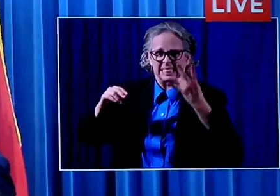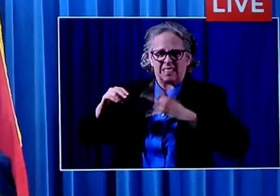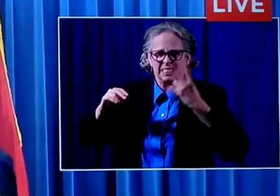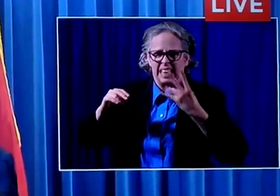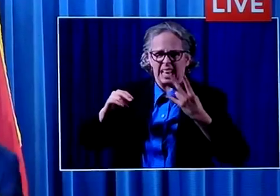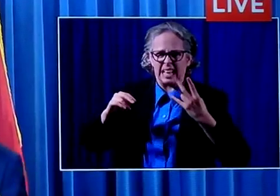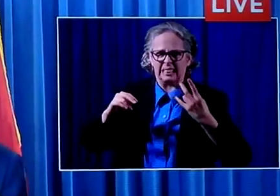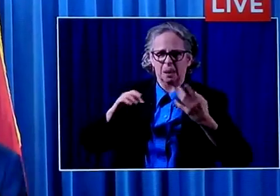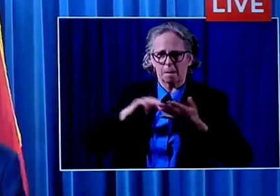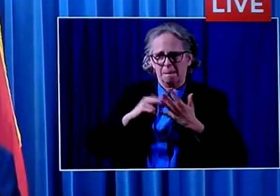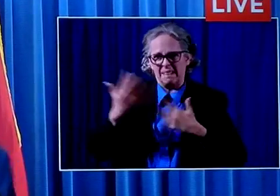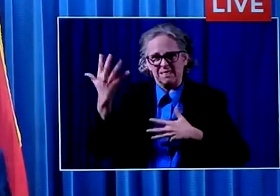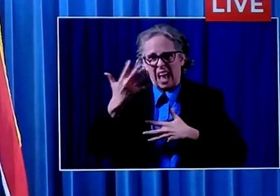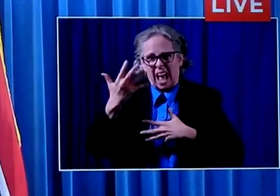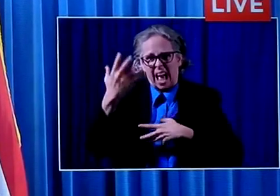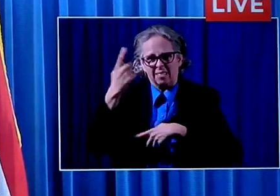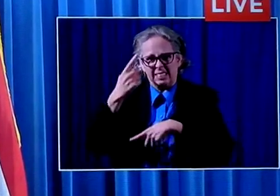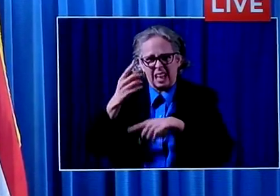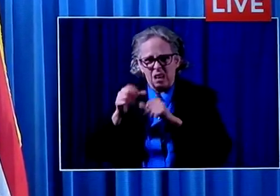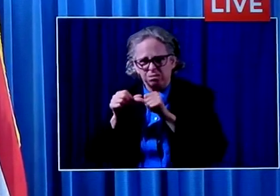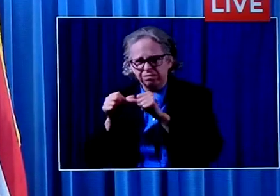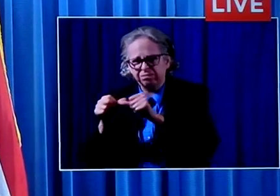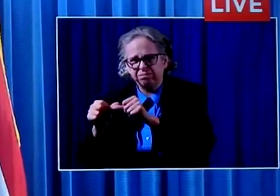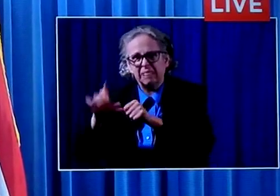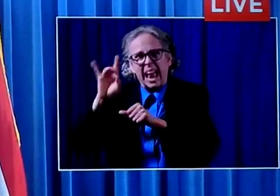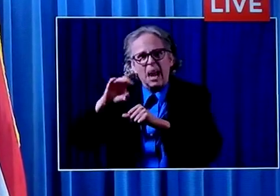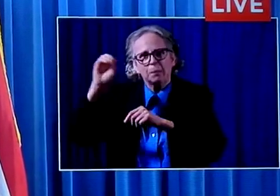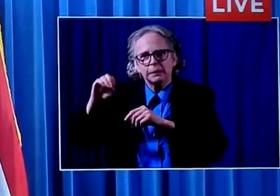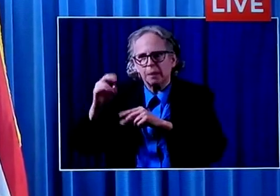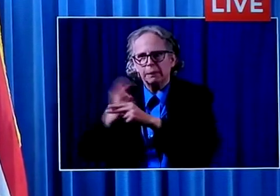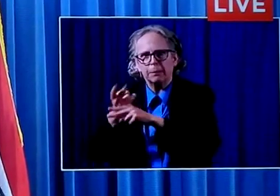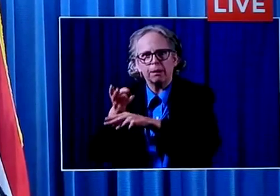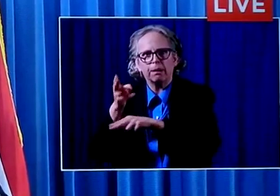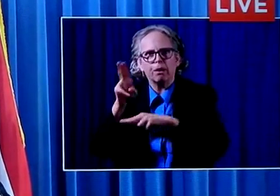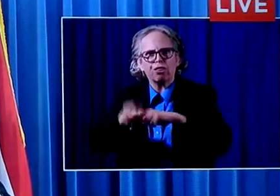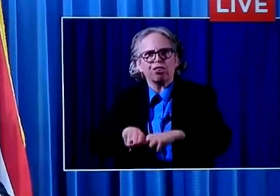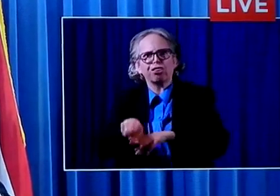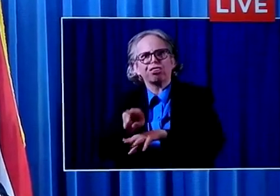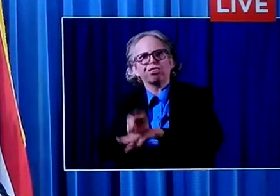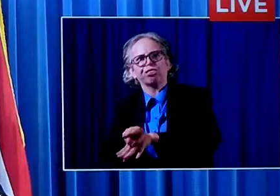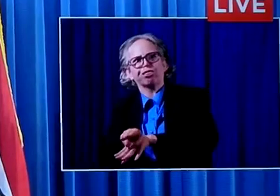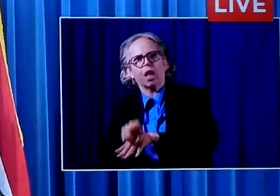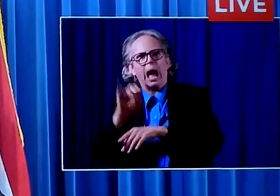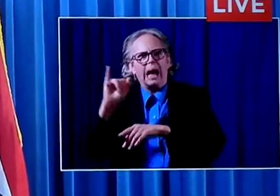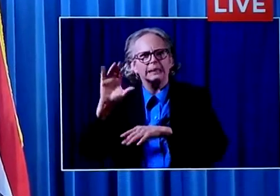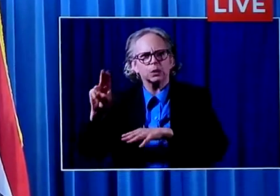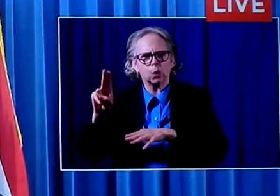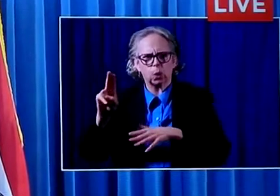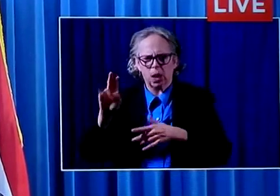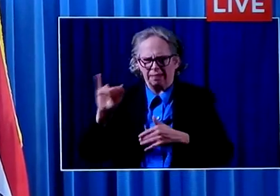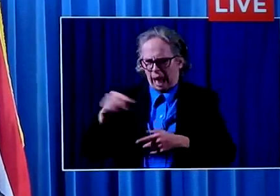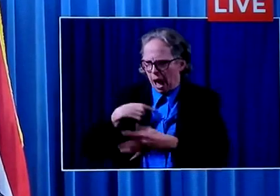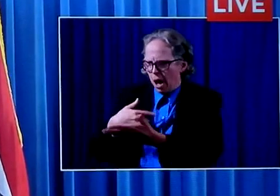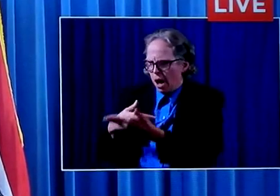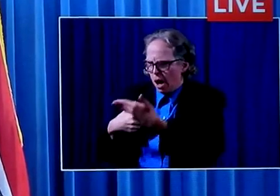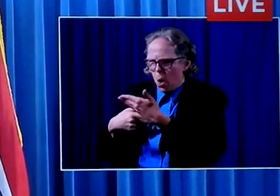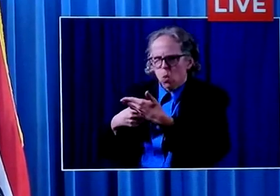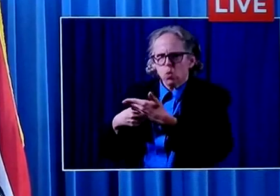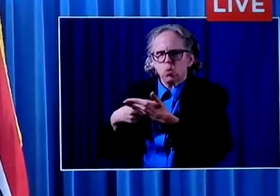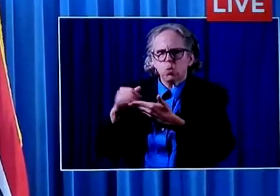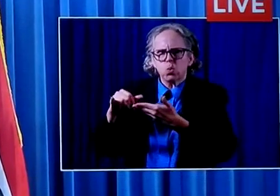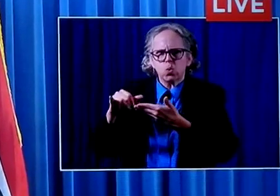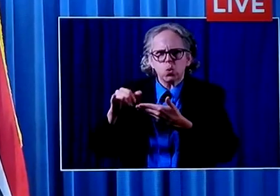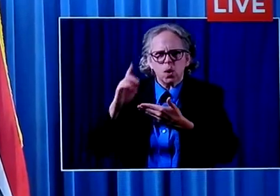for that is used by the region as well. So you'll see that indicator used